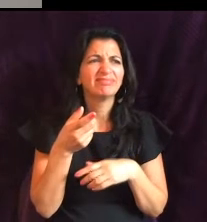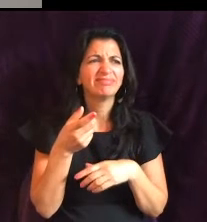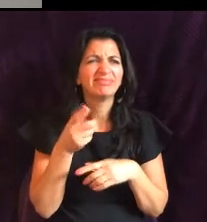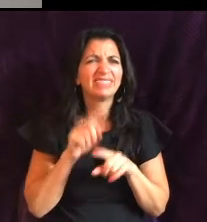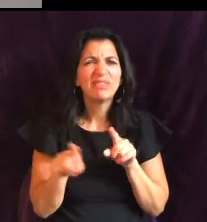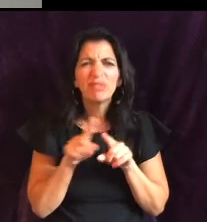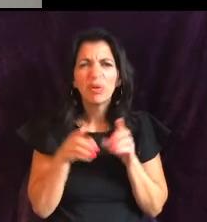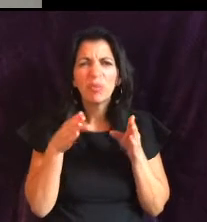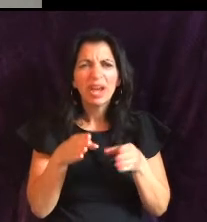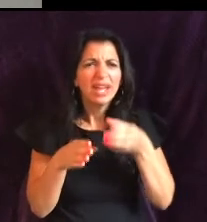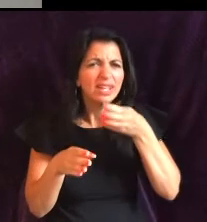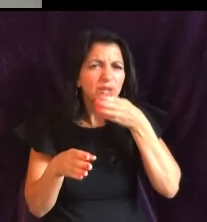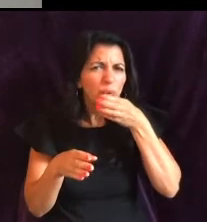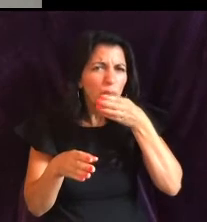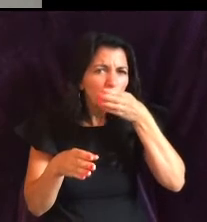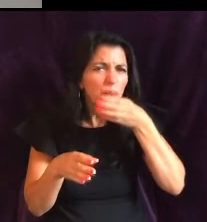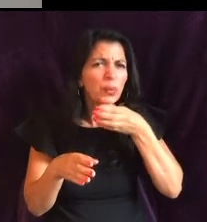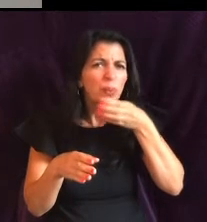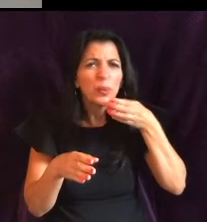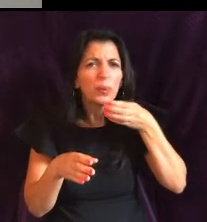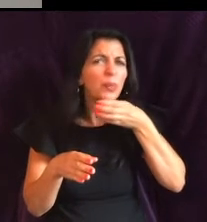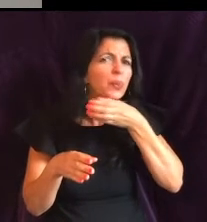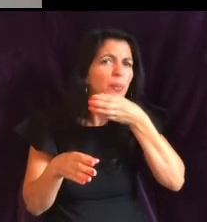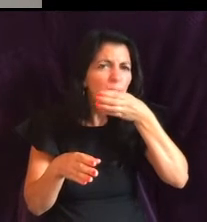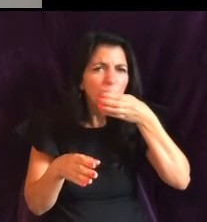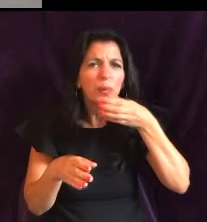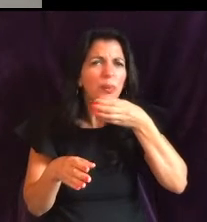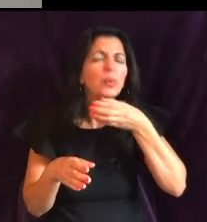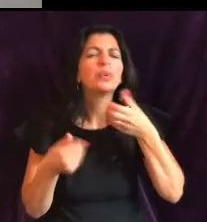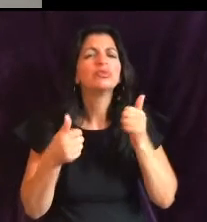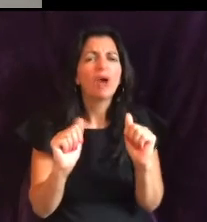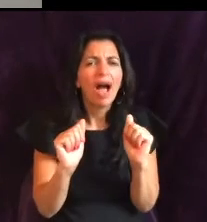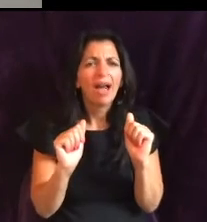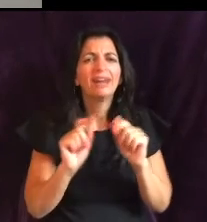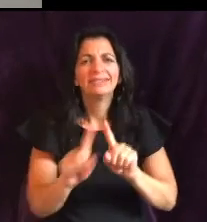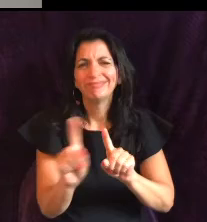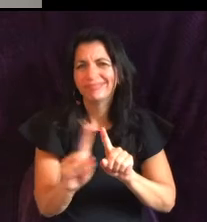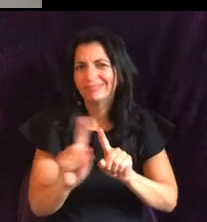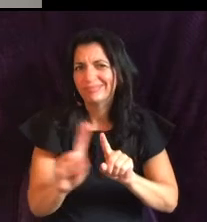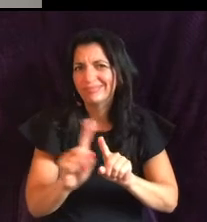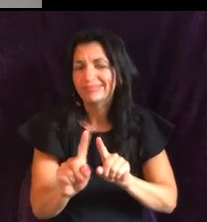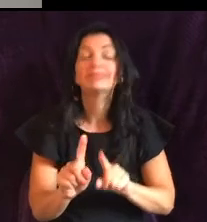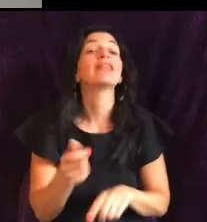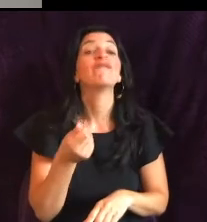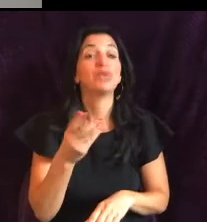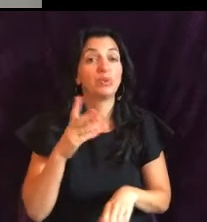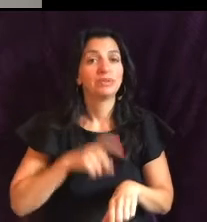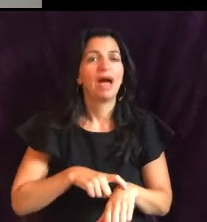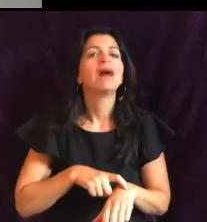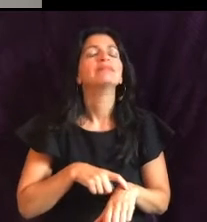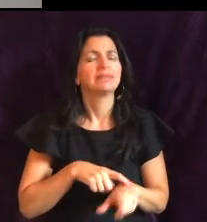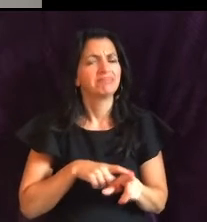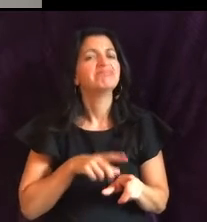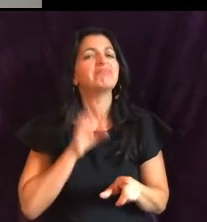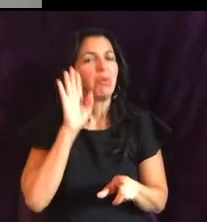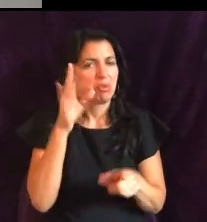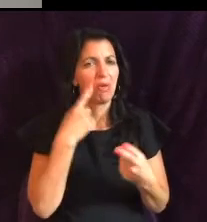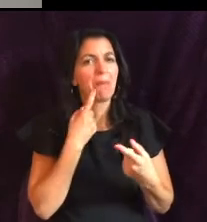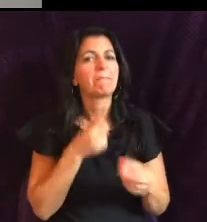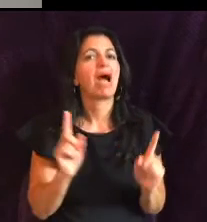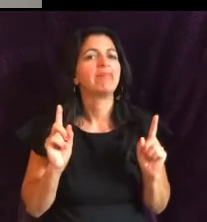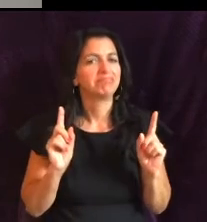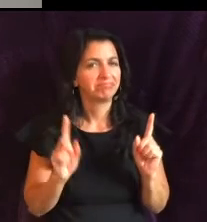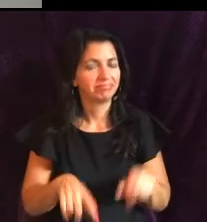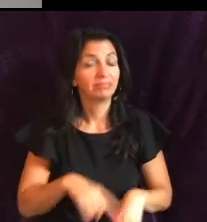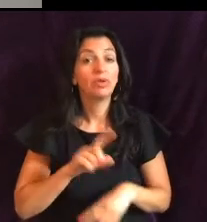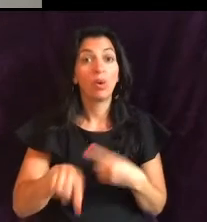the edge of the water bottle. You keep trying a couple of times and you will get it. I know you will get it. And